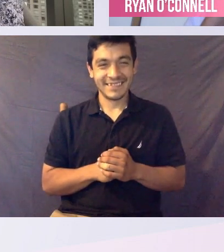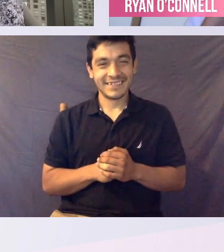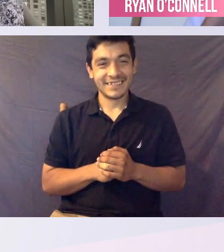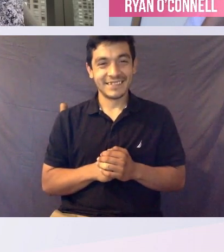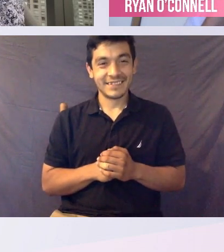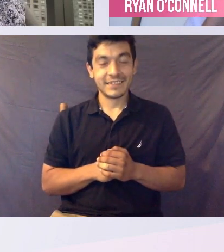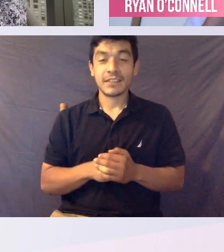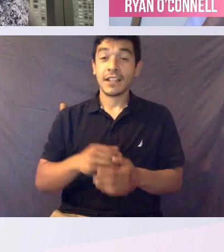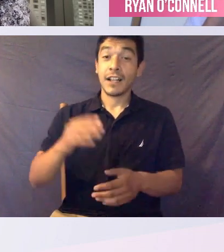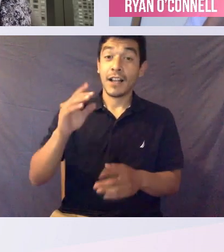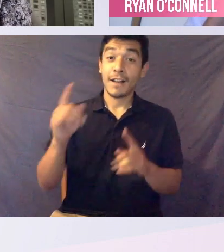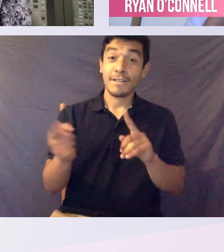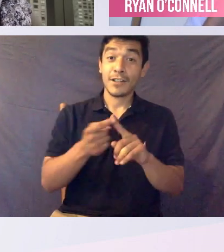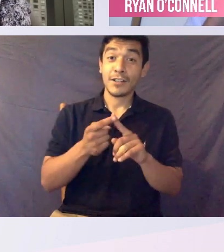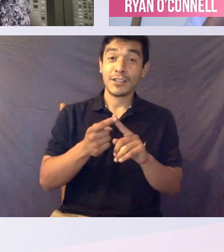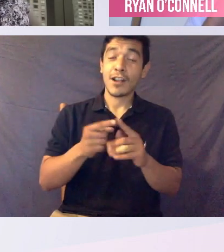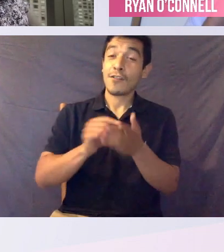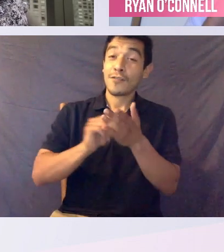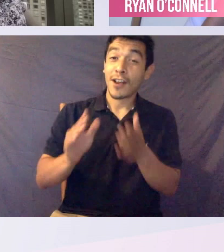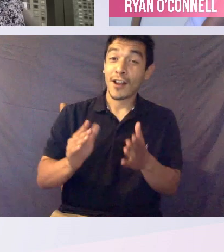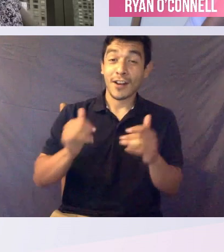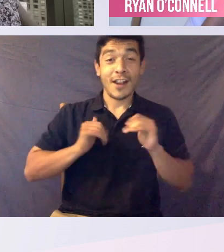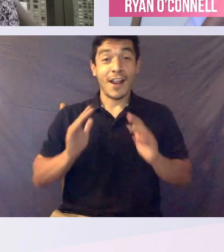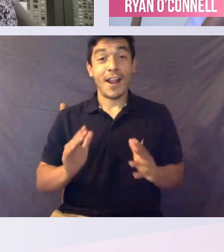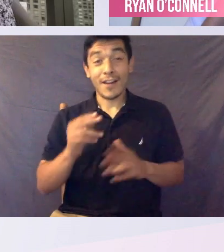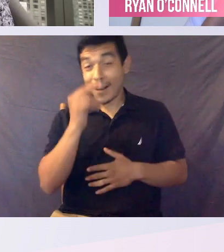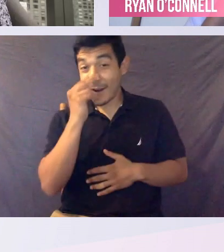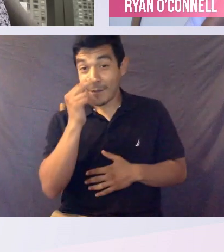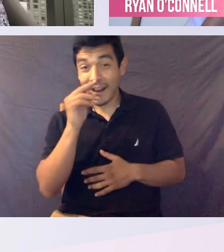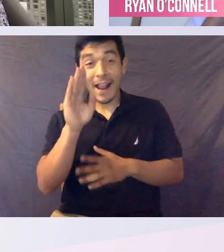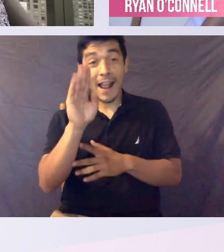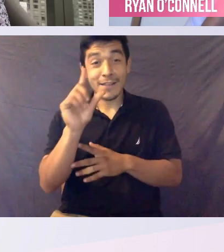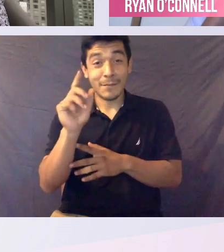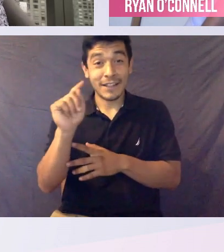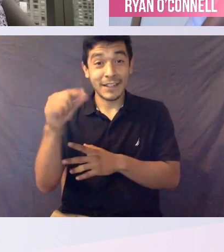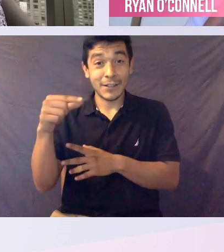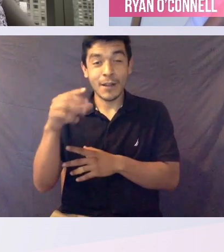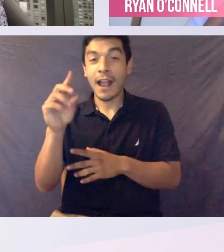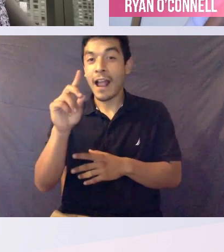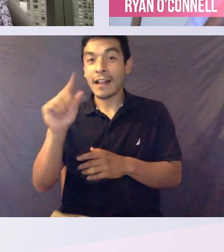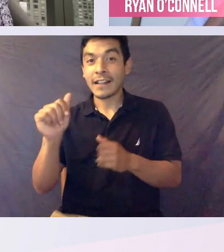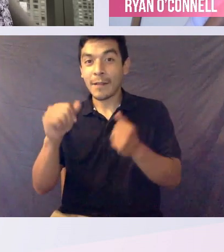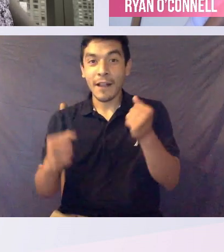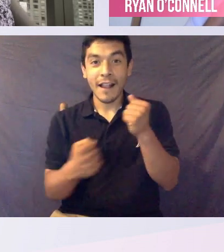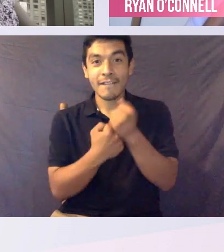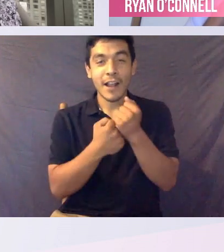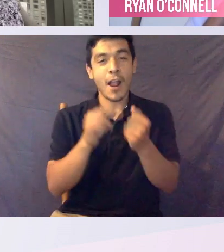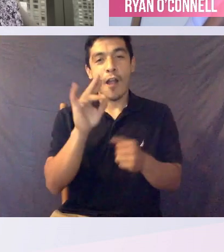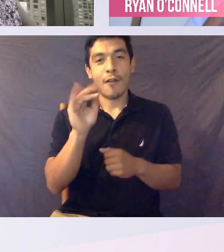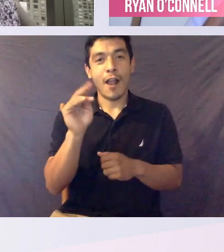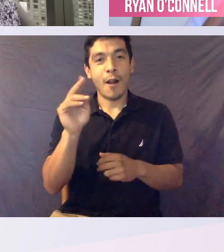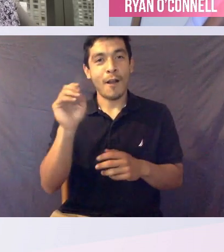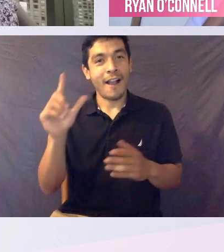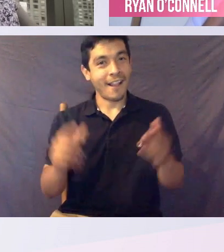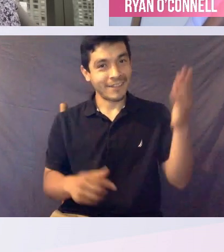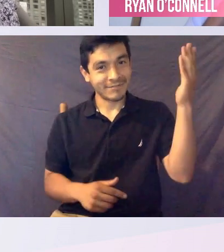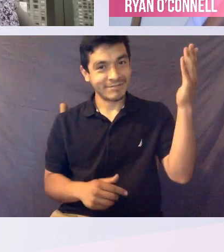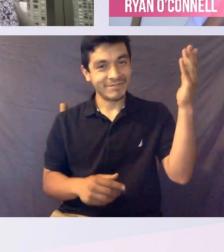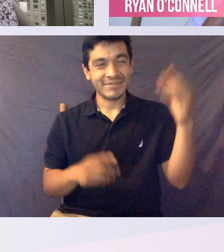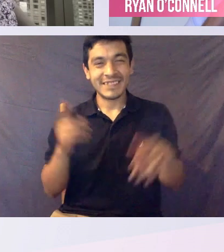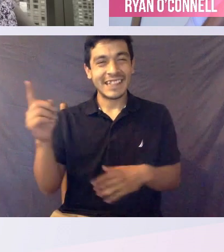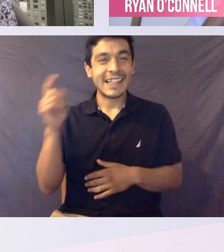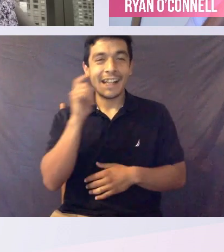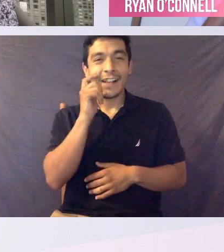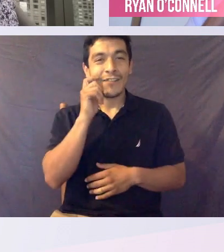writer, actor, comedian, LGBTQ and disability advocate, Ryan O'Connell. He recently adapted